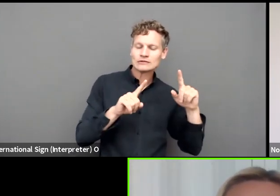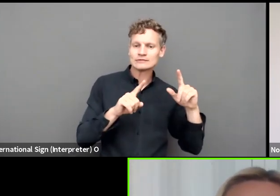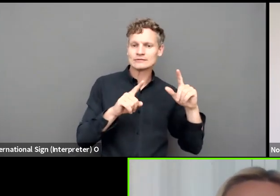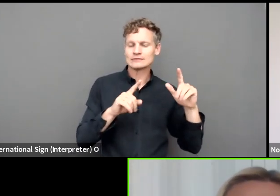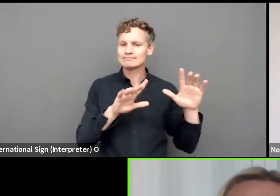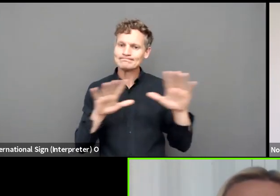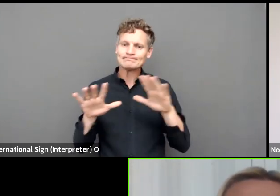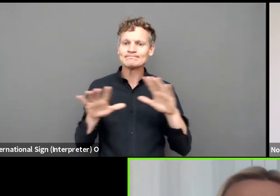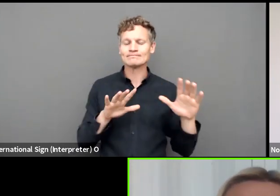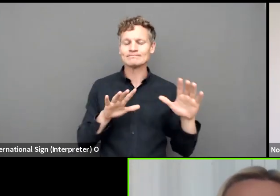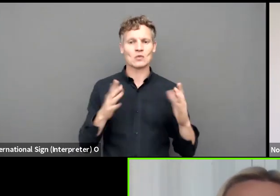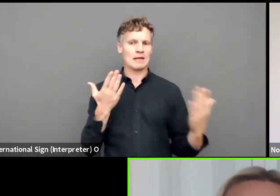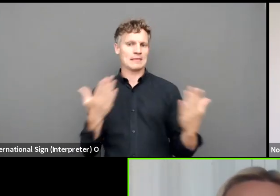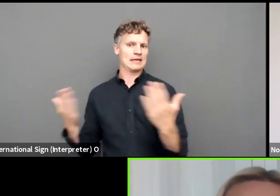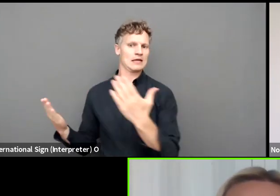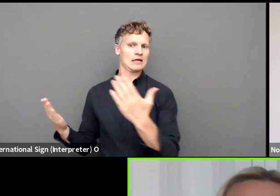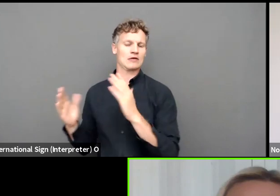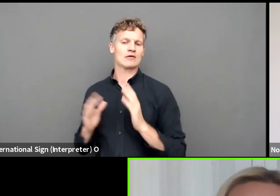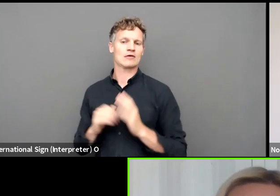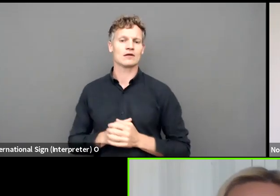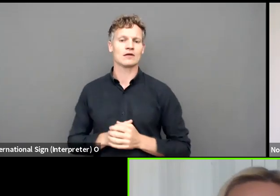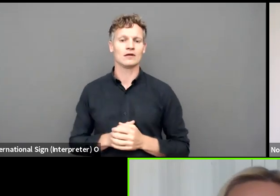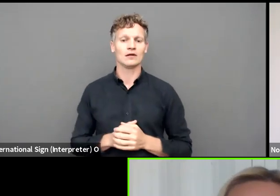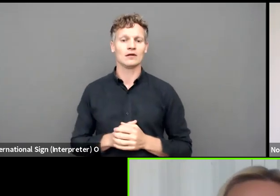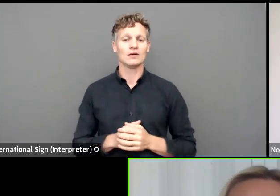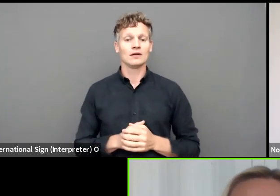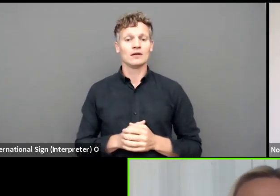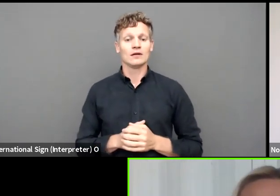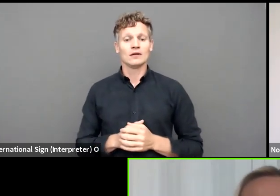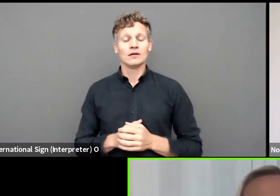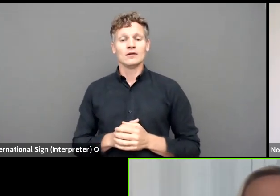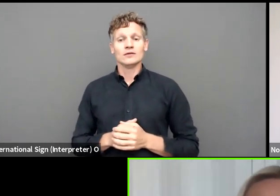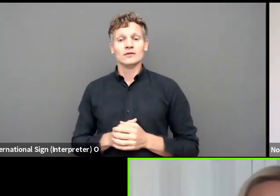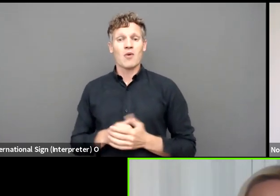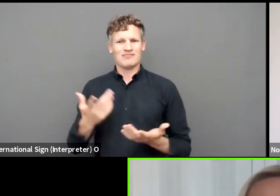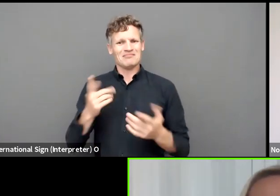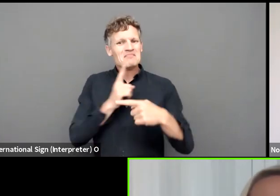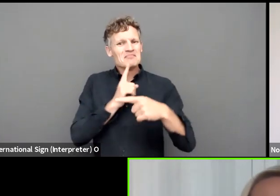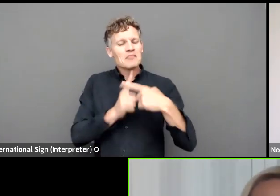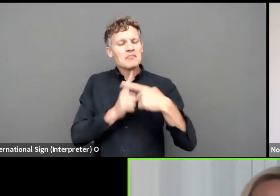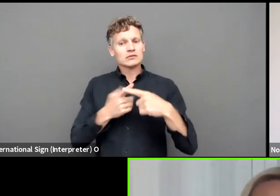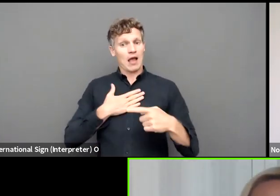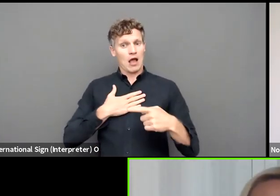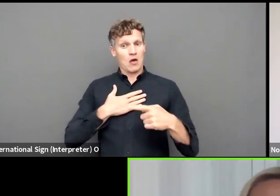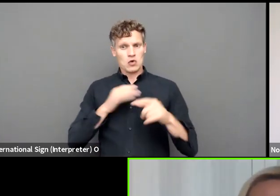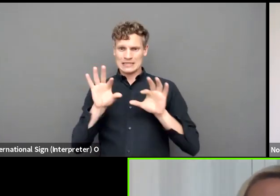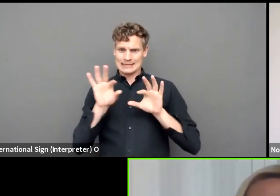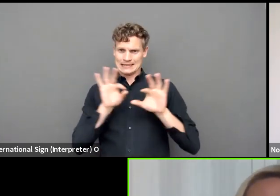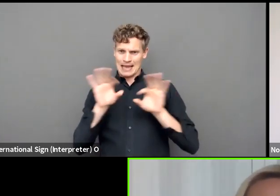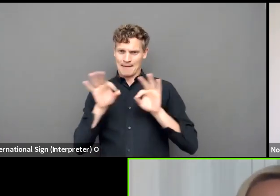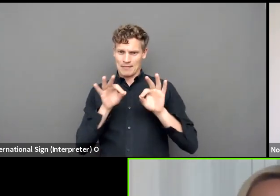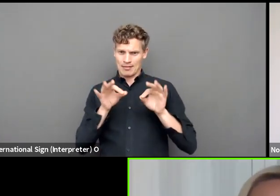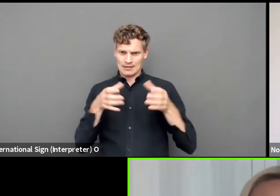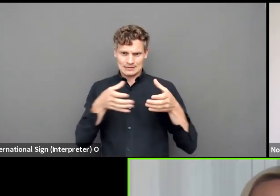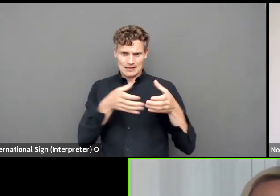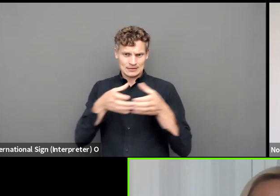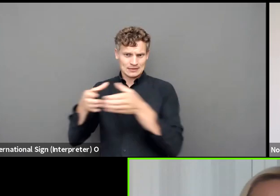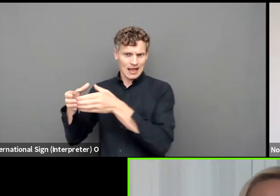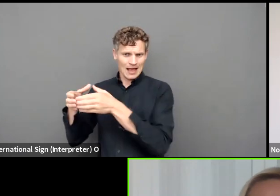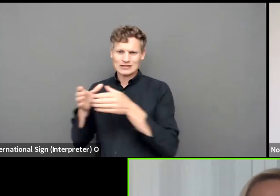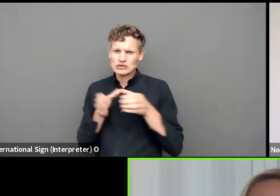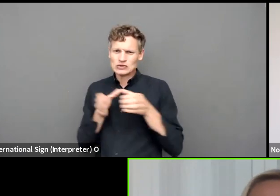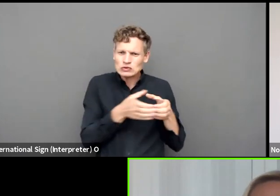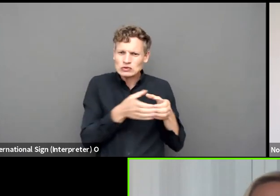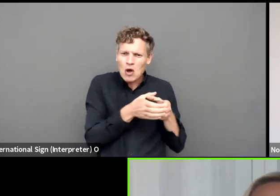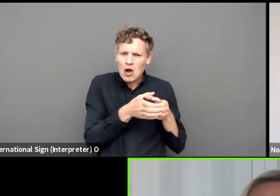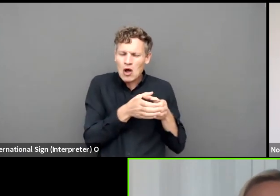that is that often our sample sizes are very small. So these calibration exercises don't always for every